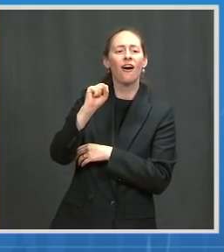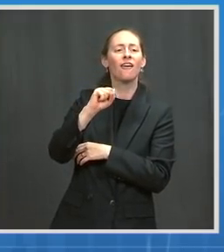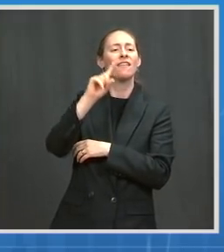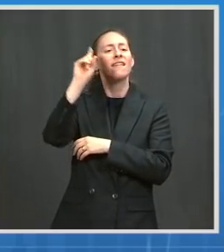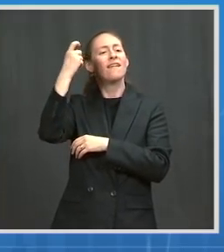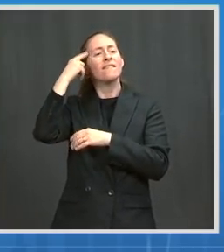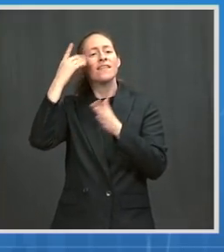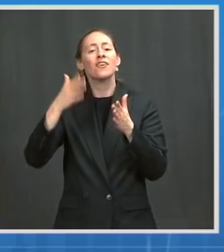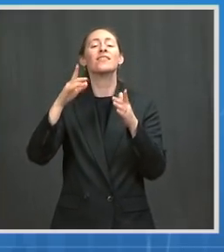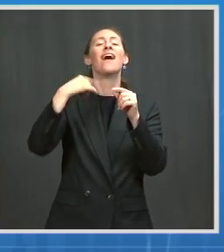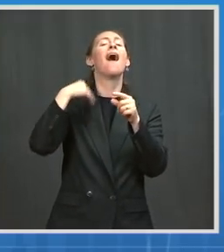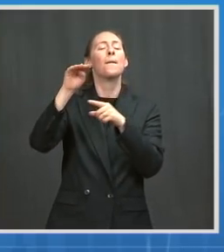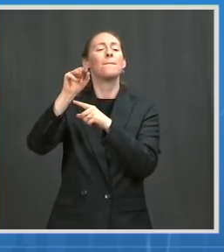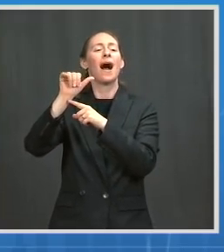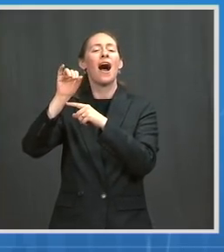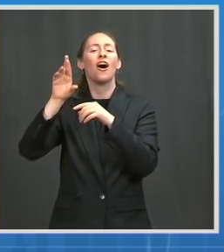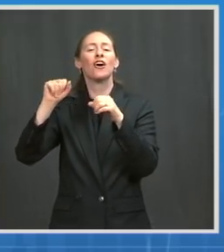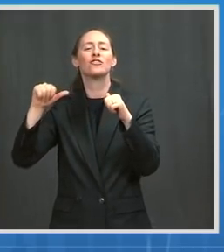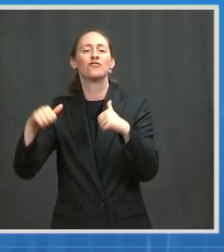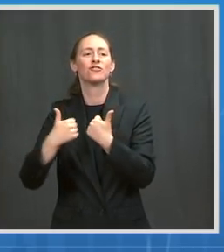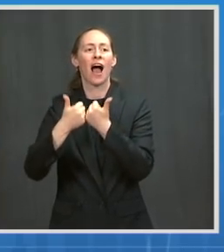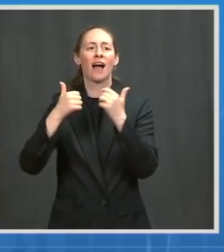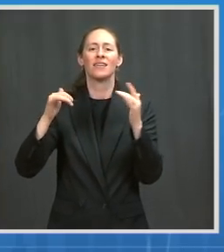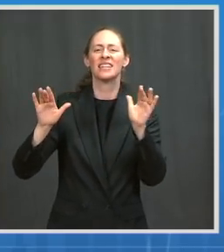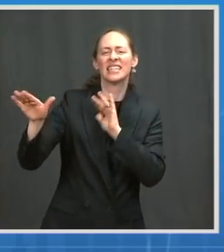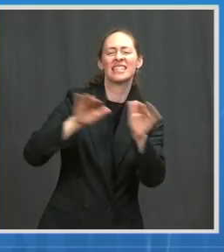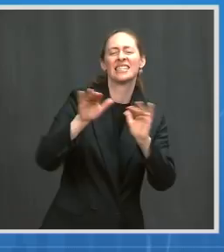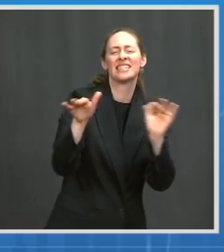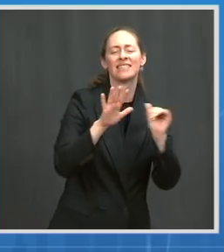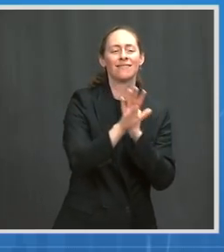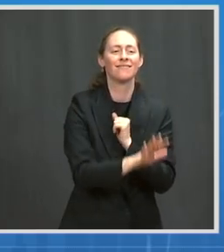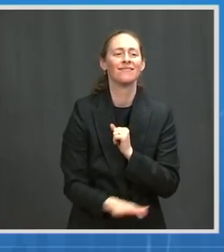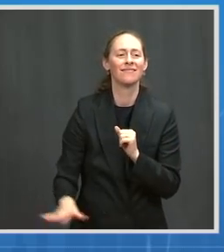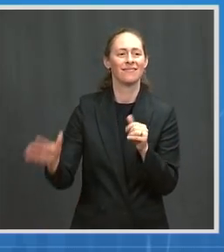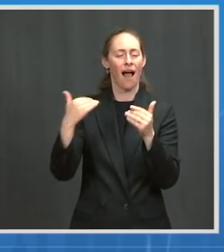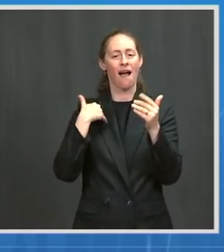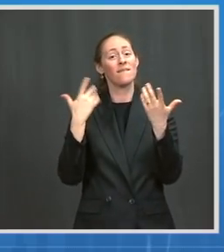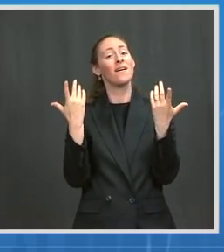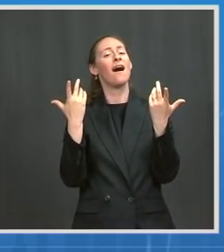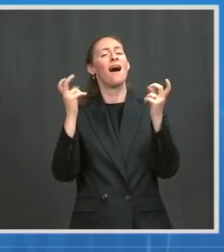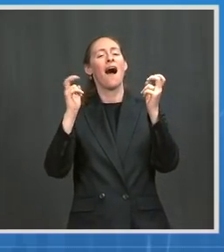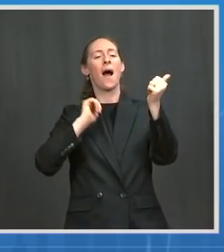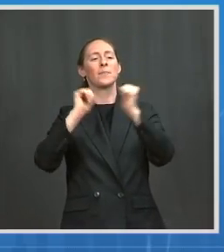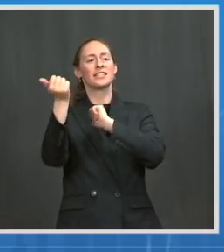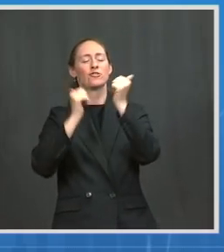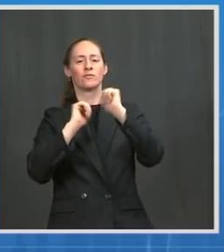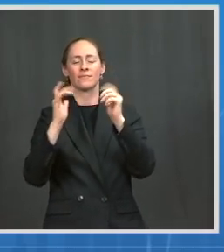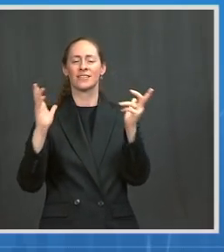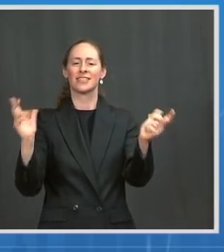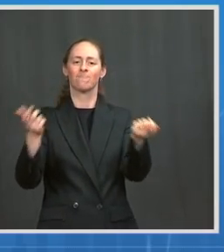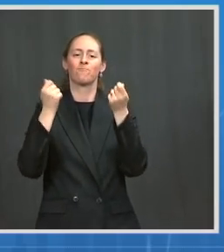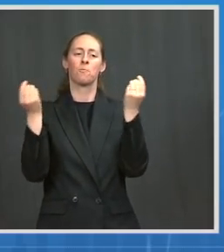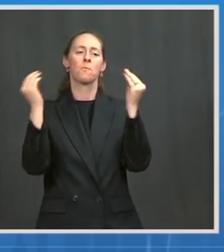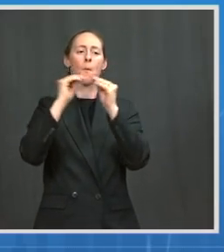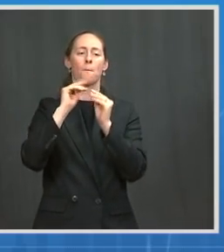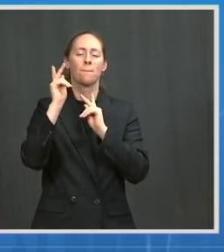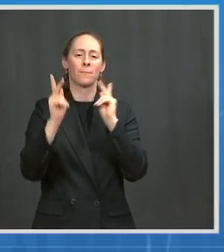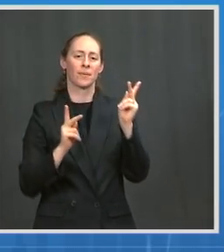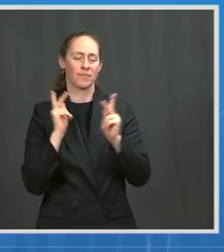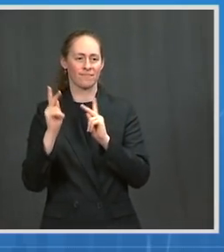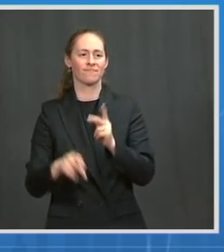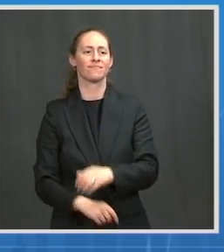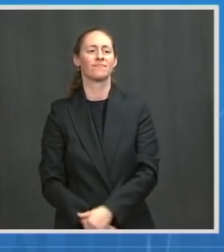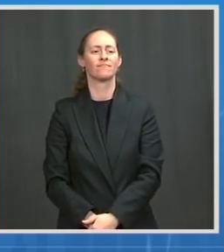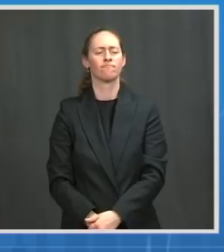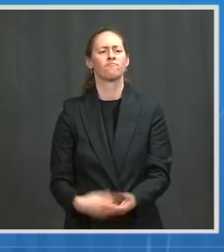our 70% goal, often in friendly competition with each other. And we focused our broader efforts on three key groups in